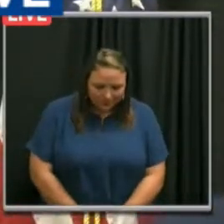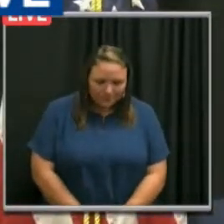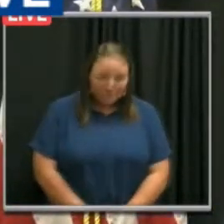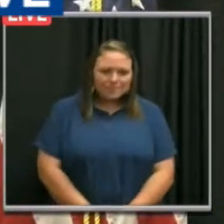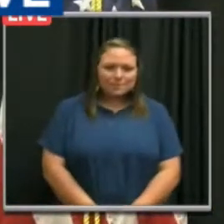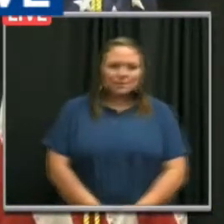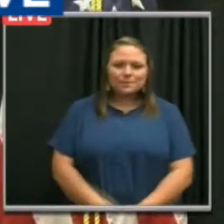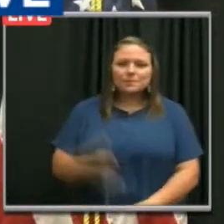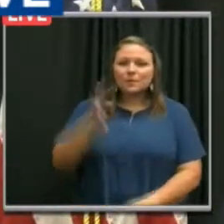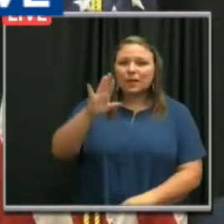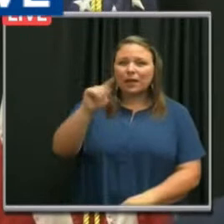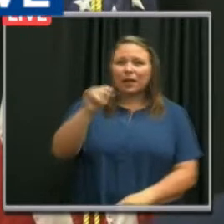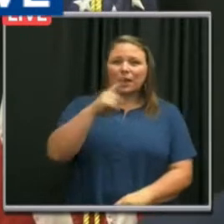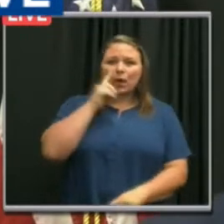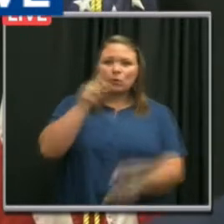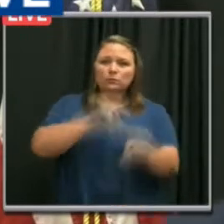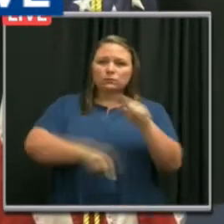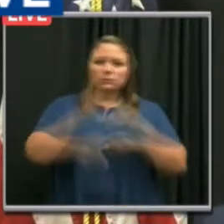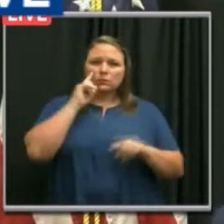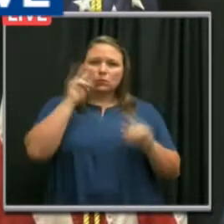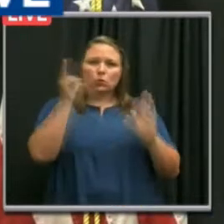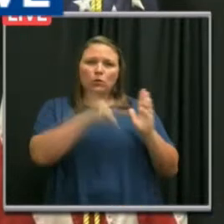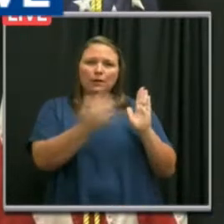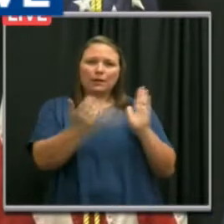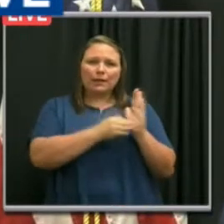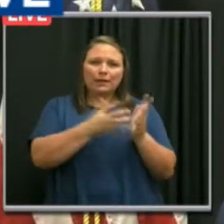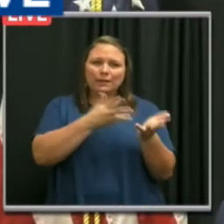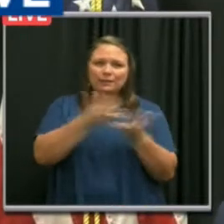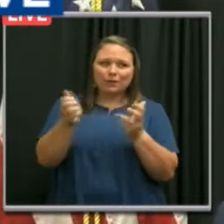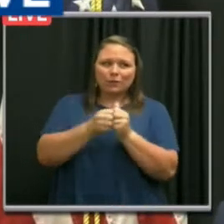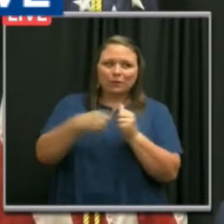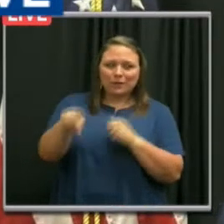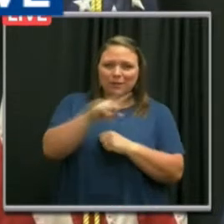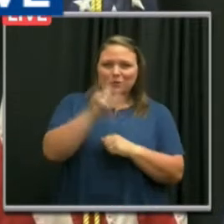Brad, I'm happy to go back and look at that tape with you and consult with you off the